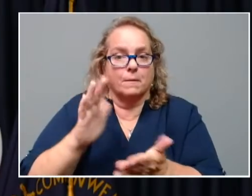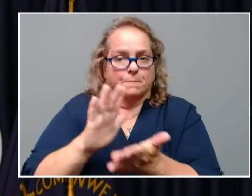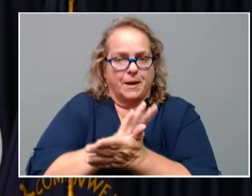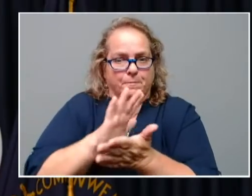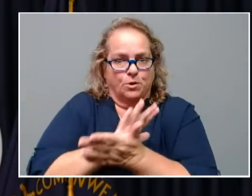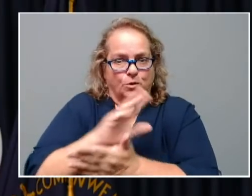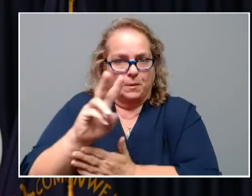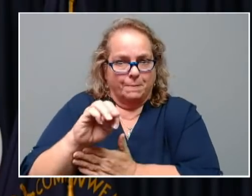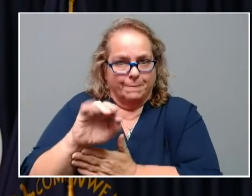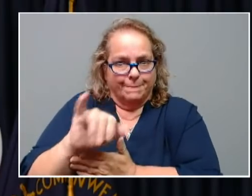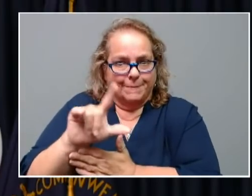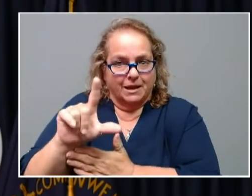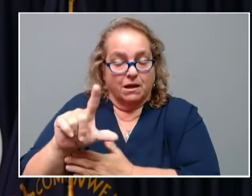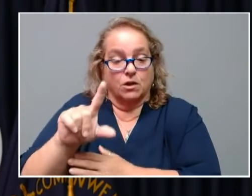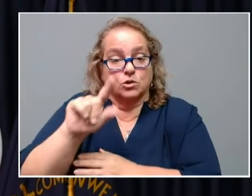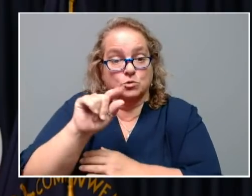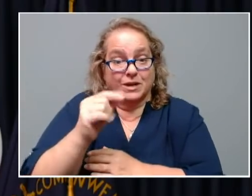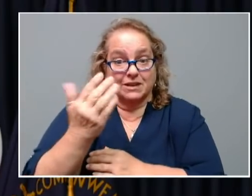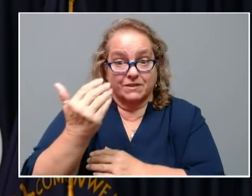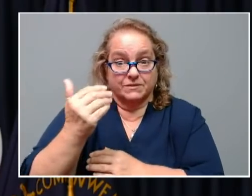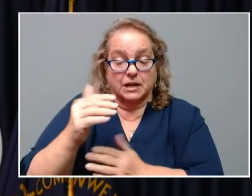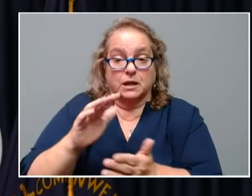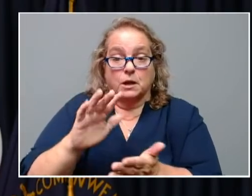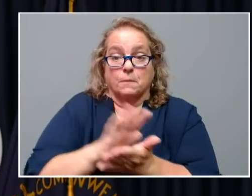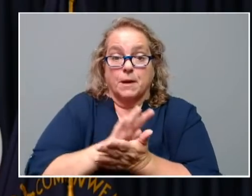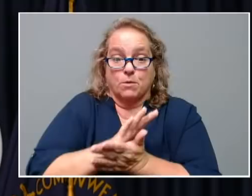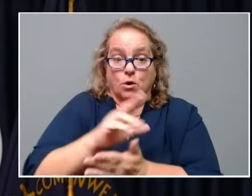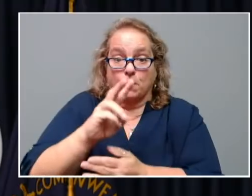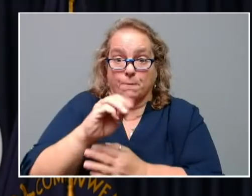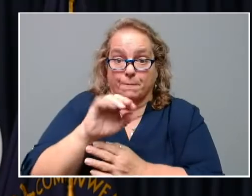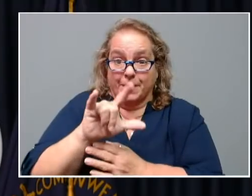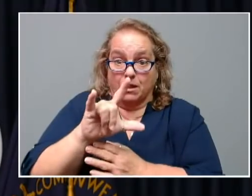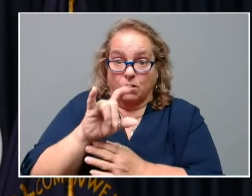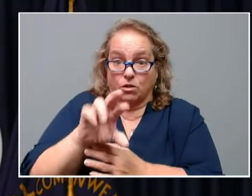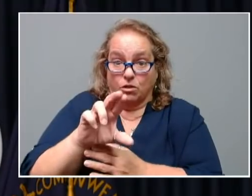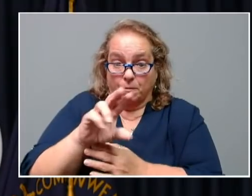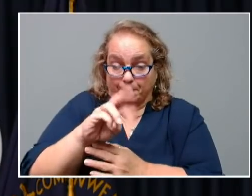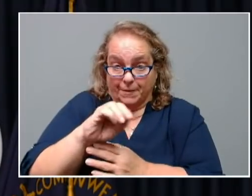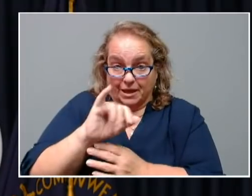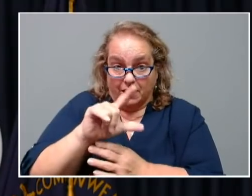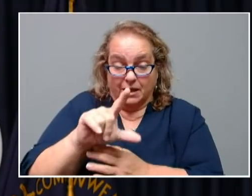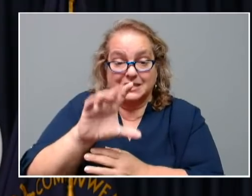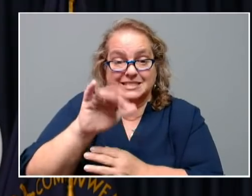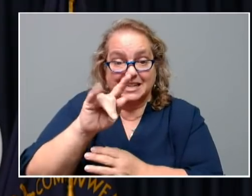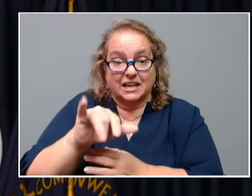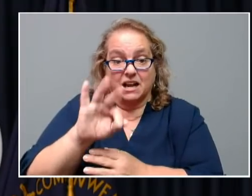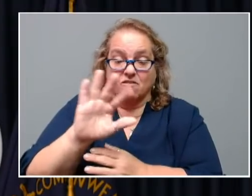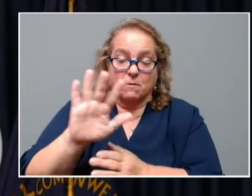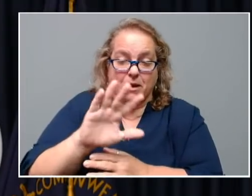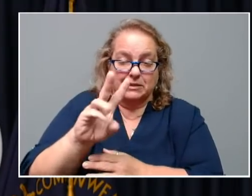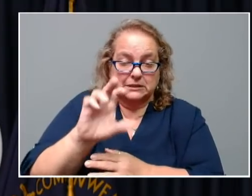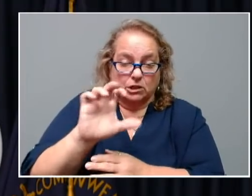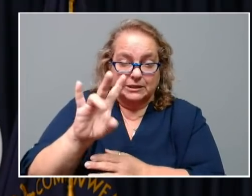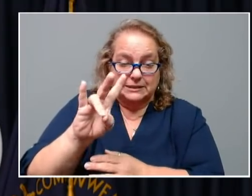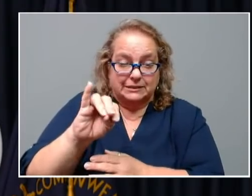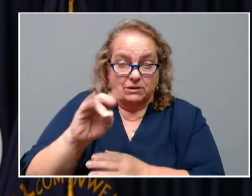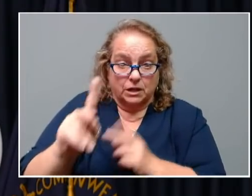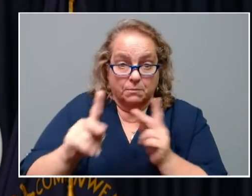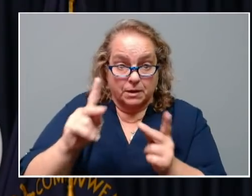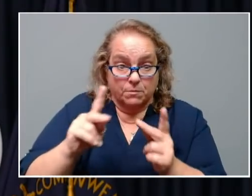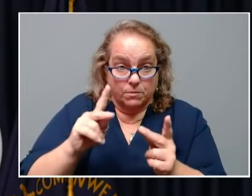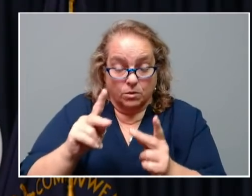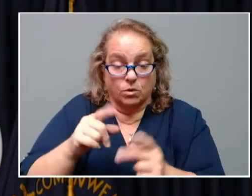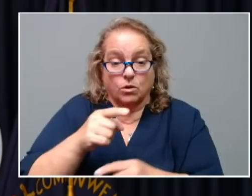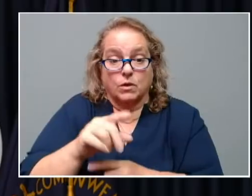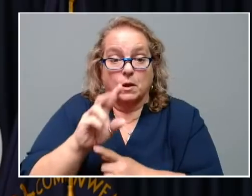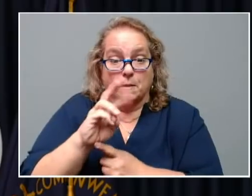2015, the mill's former owner idled the facility in Wickliffe, a city of about 670 people, at the confluence of the Mississippi